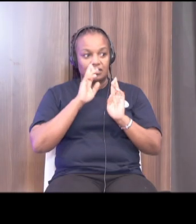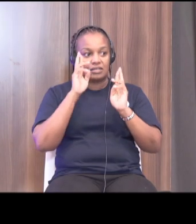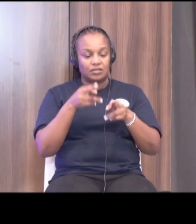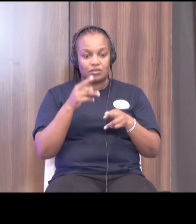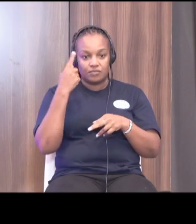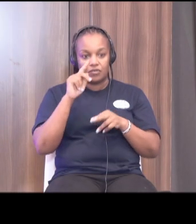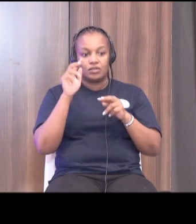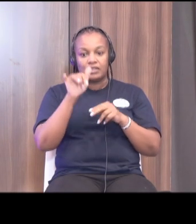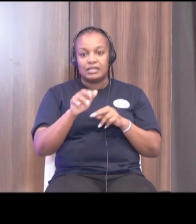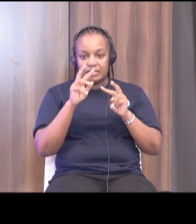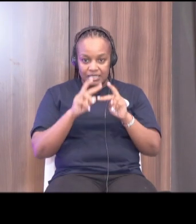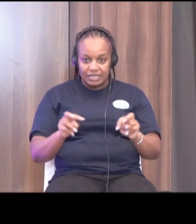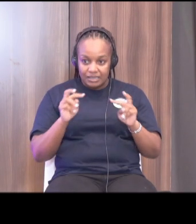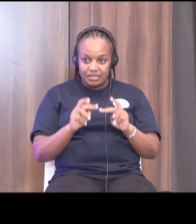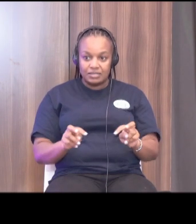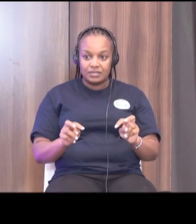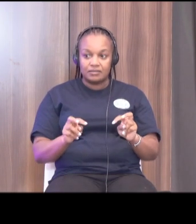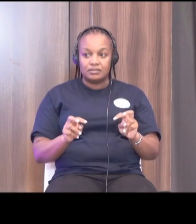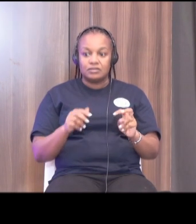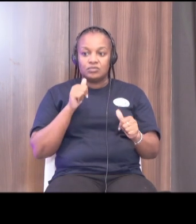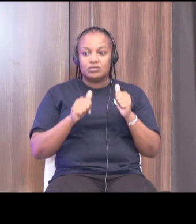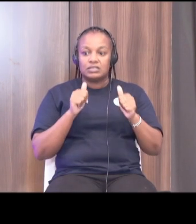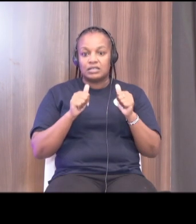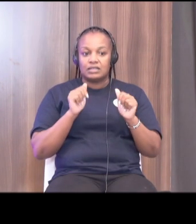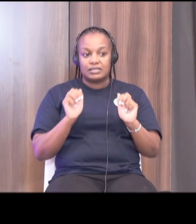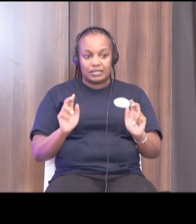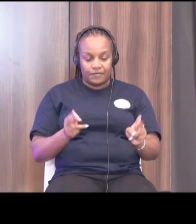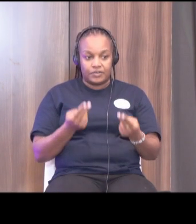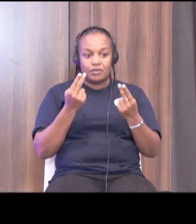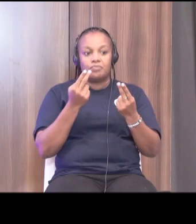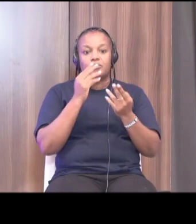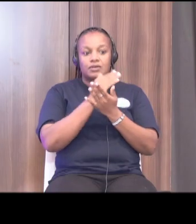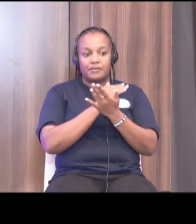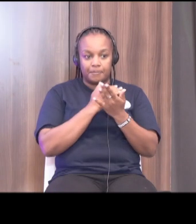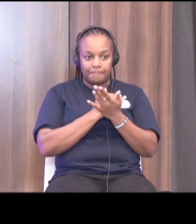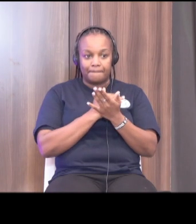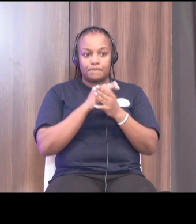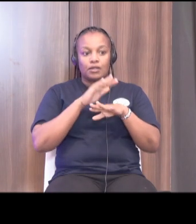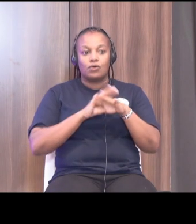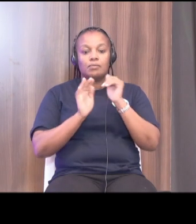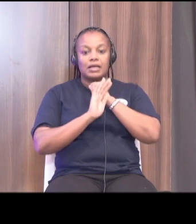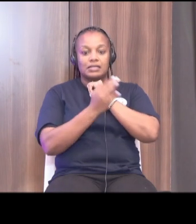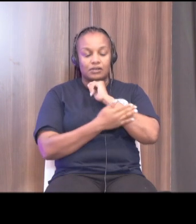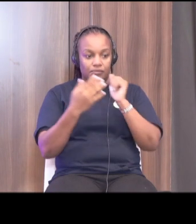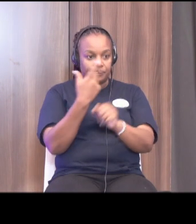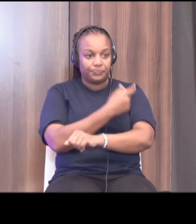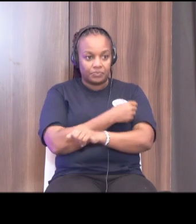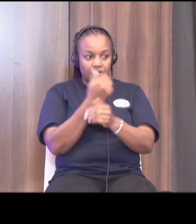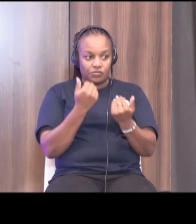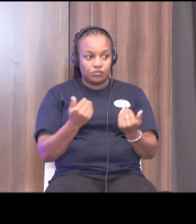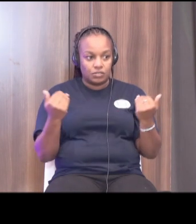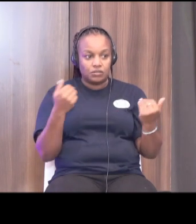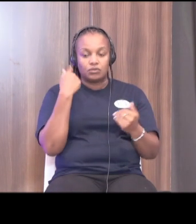study. The vaccine demonstrated a very acceptable safety profile, very comparable to other maternal vaccines. Infants born to